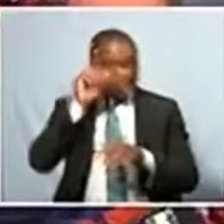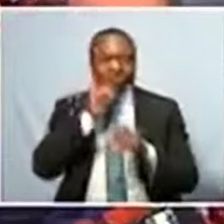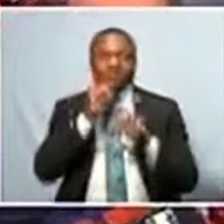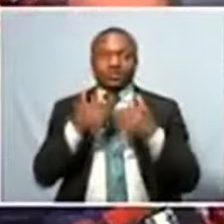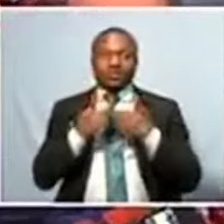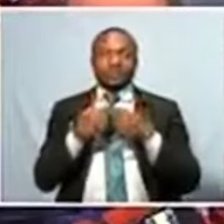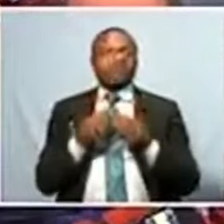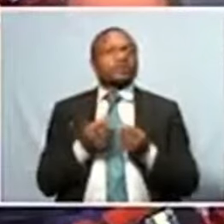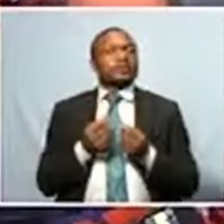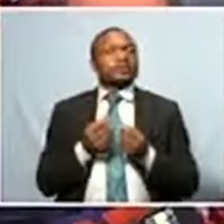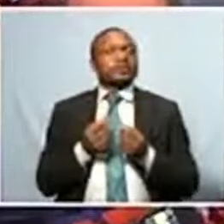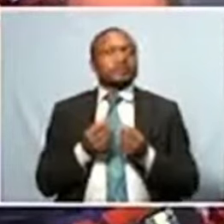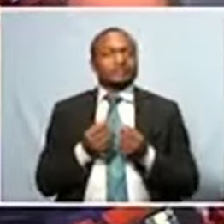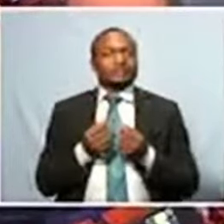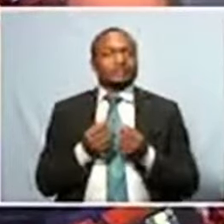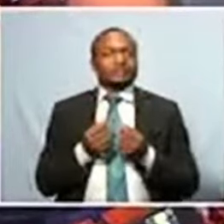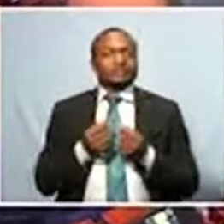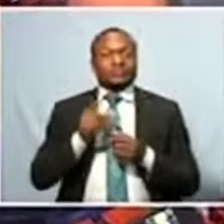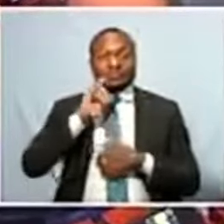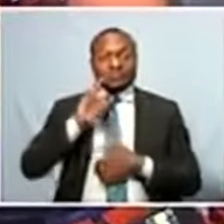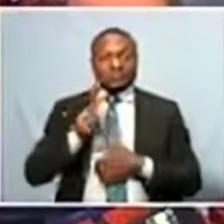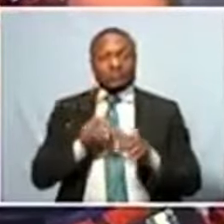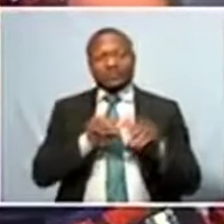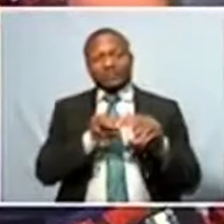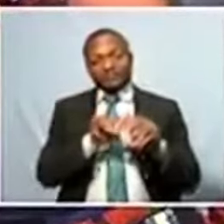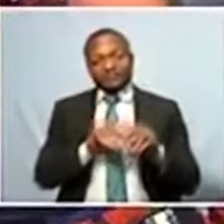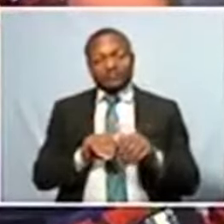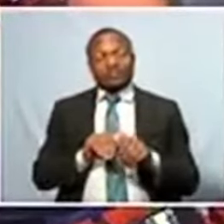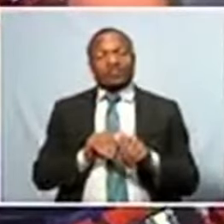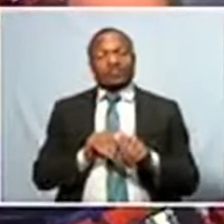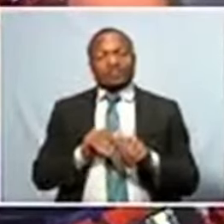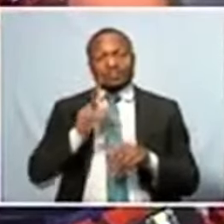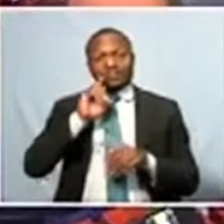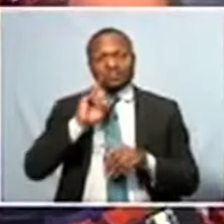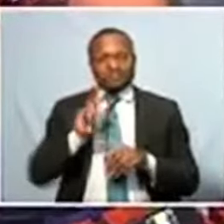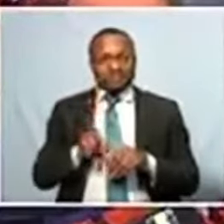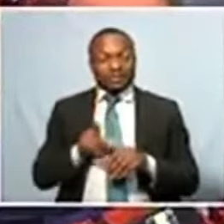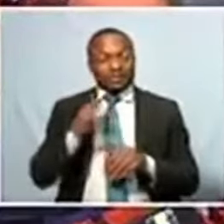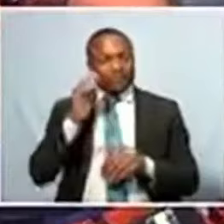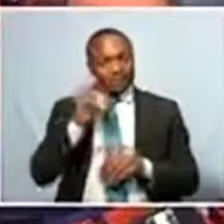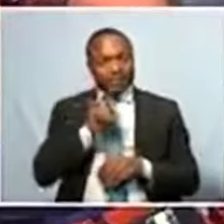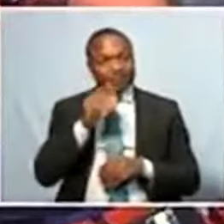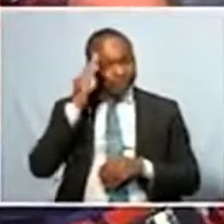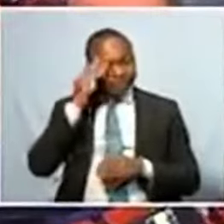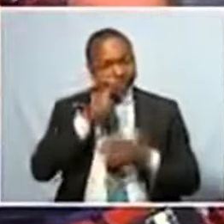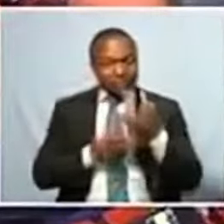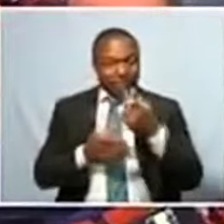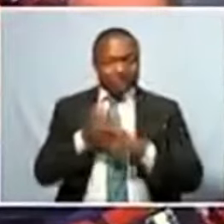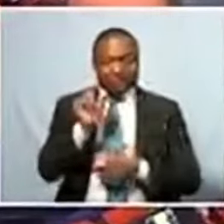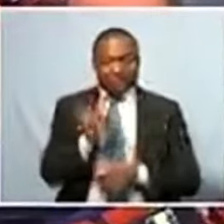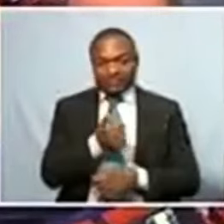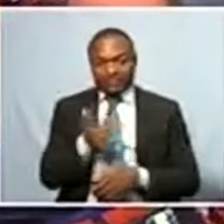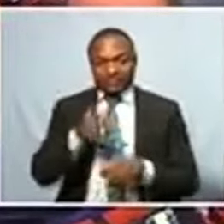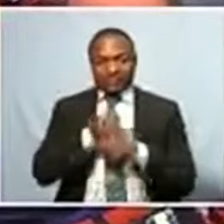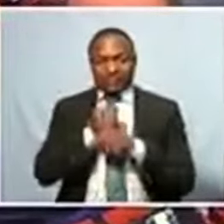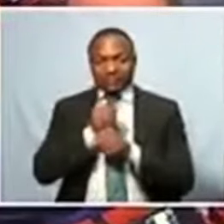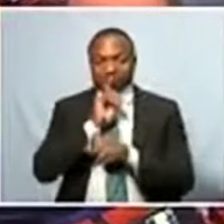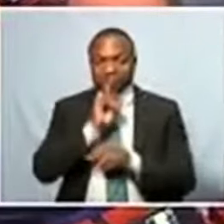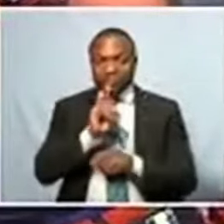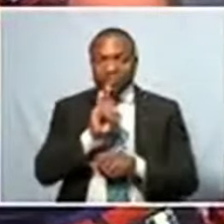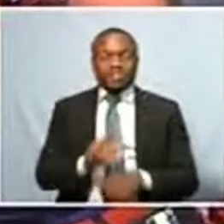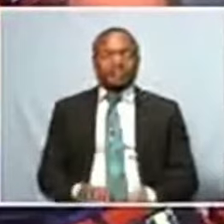money. Yeah, so let's avoid, let's try to, I know you are consulting each other, let's ensure that we